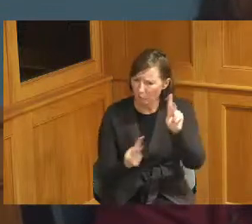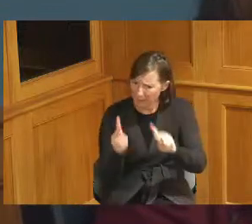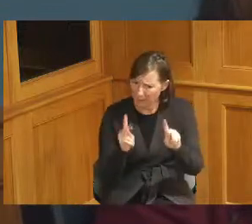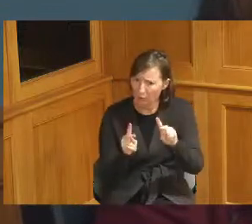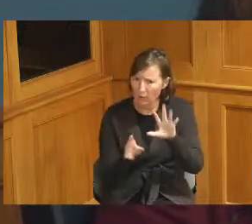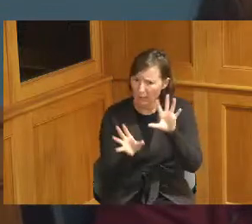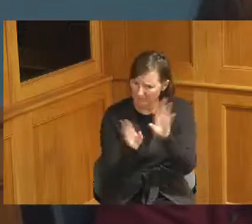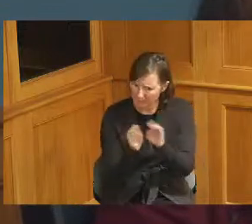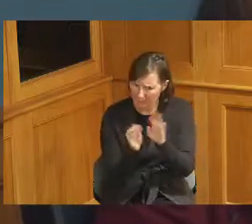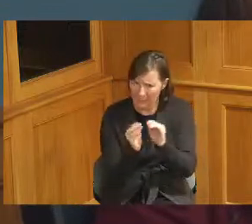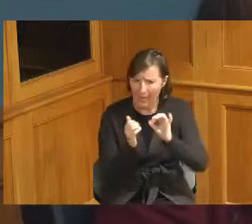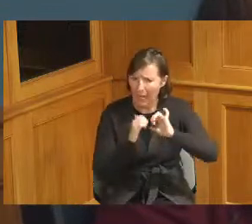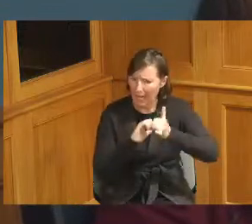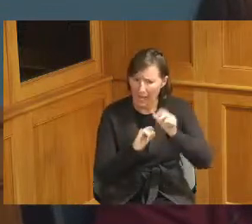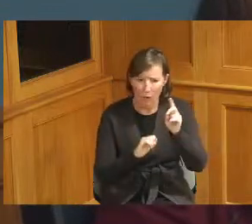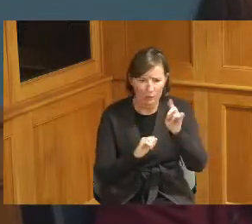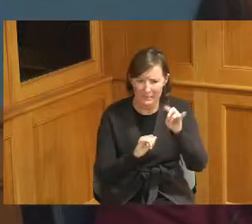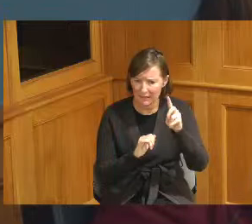learn